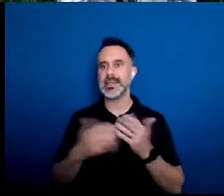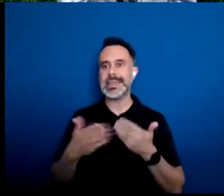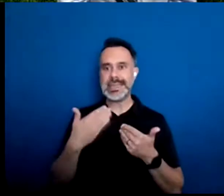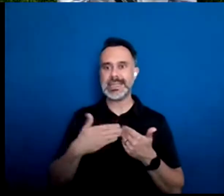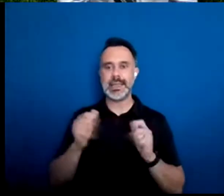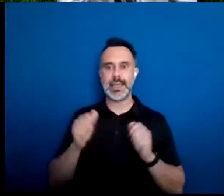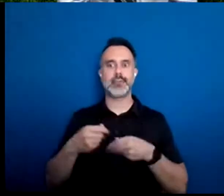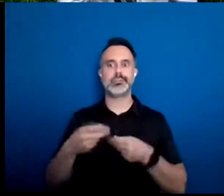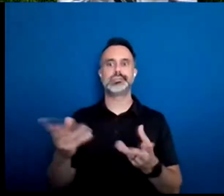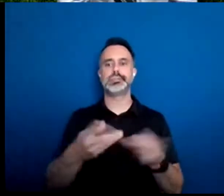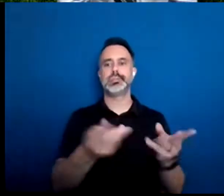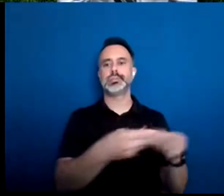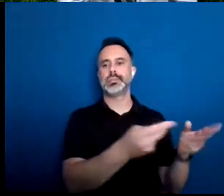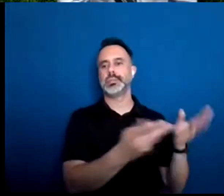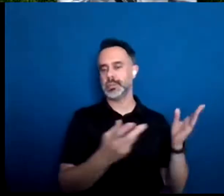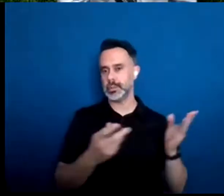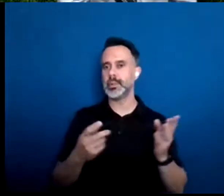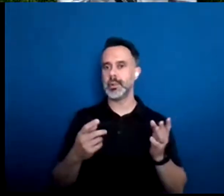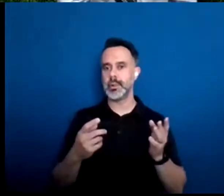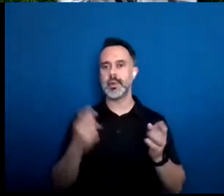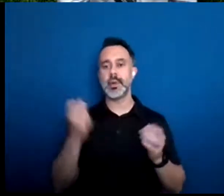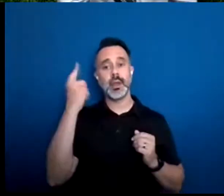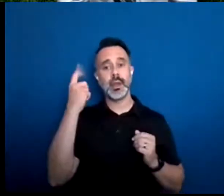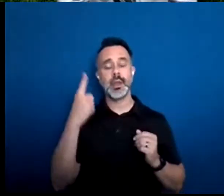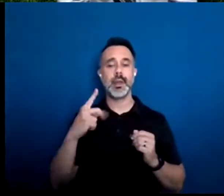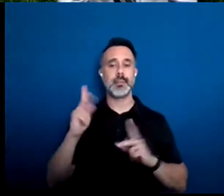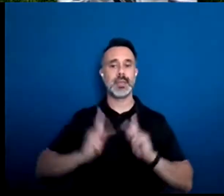community. And for those who are still